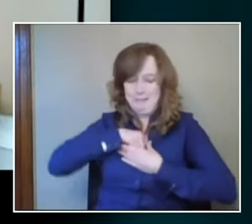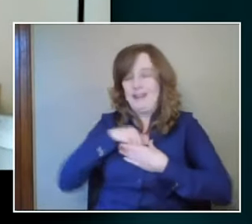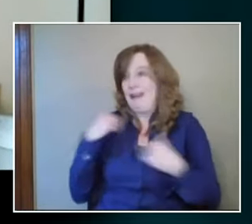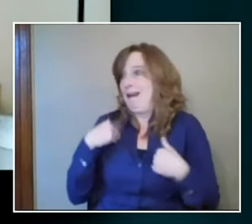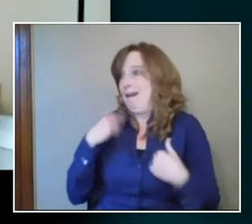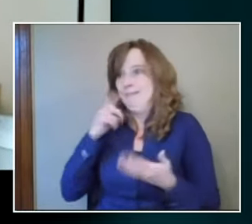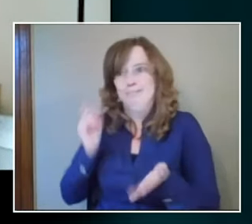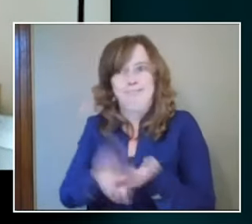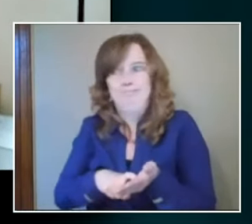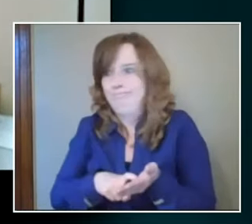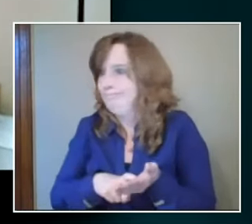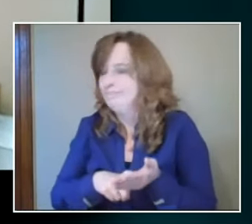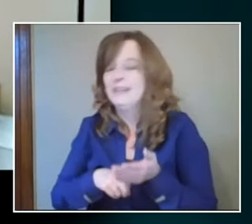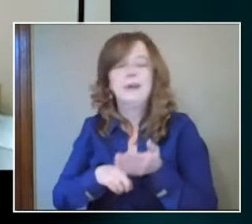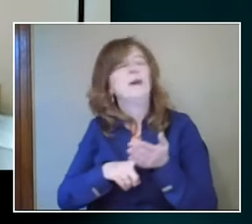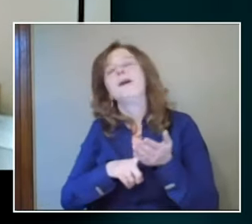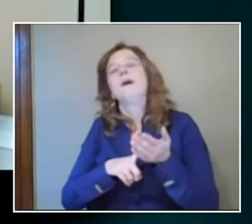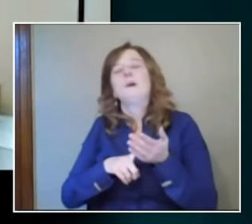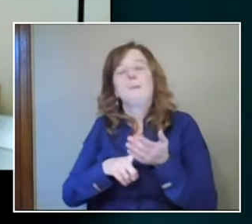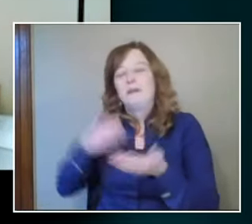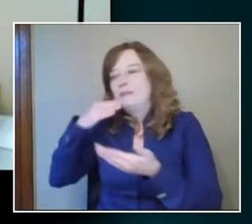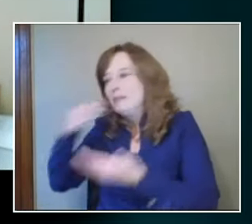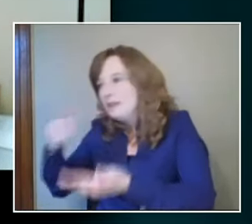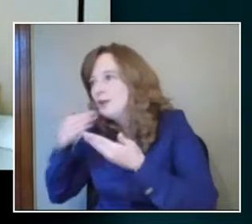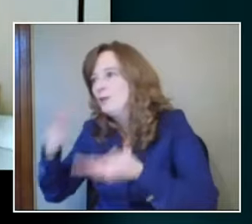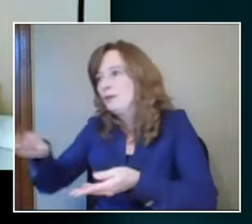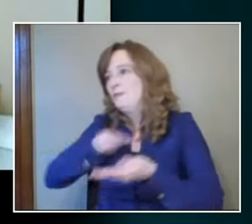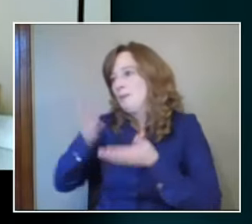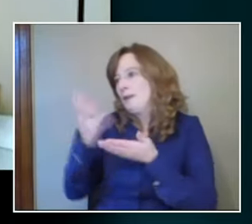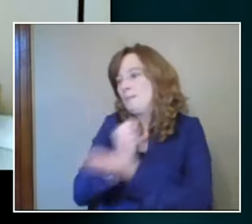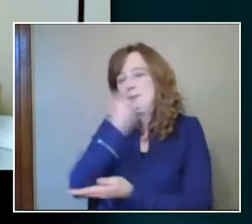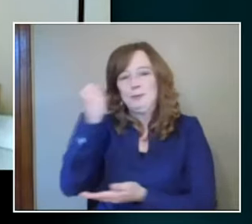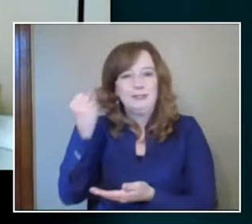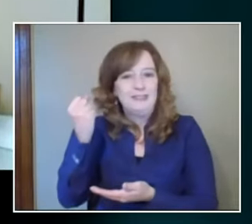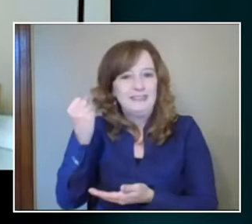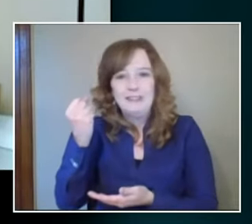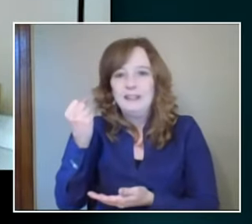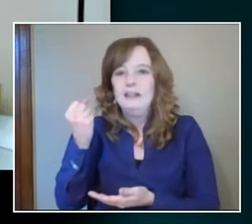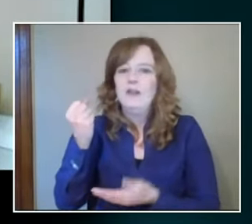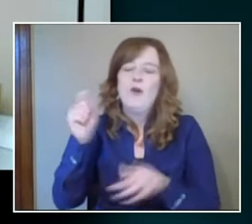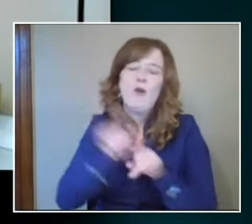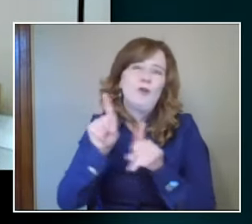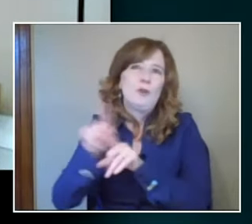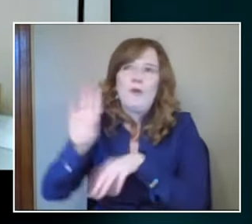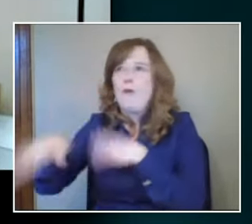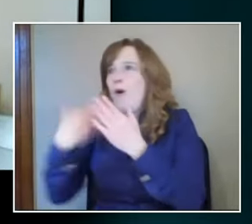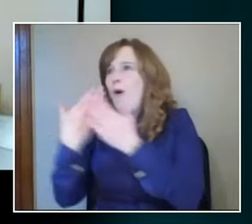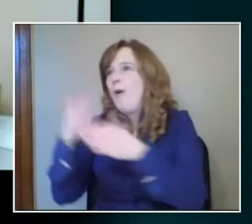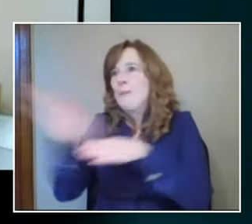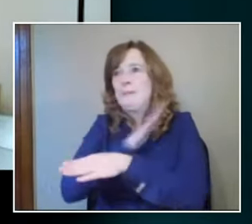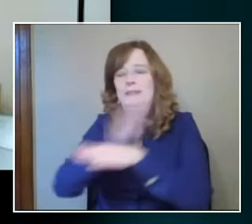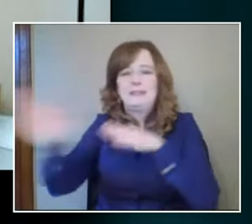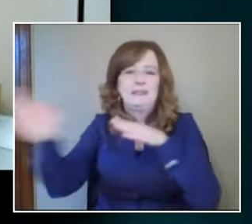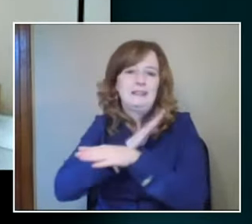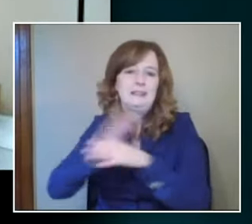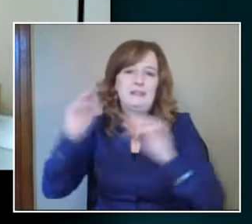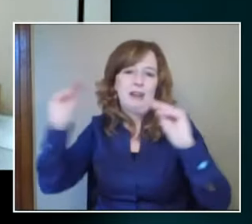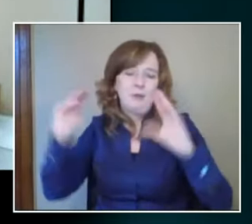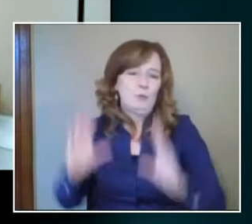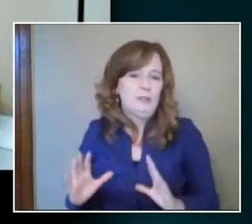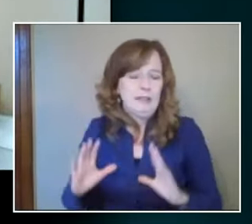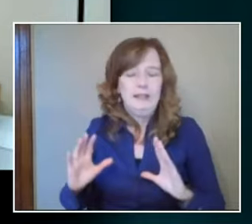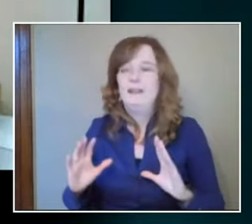never had that opportunity. To all of the business program faculty, they have all